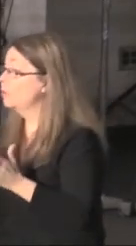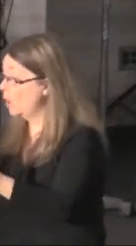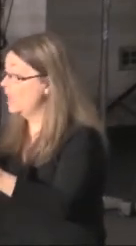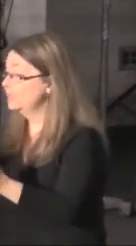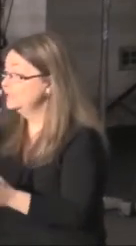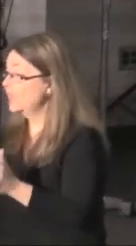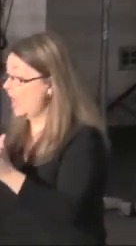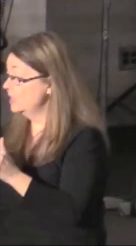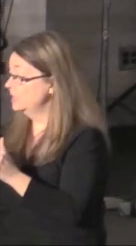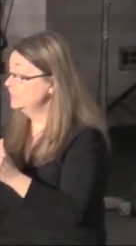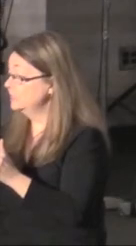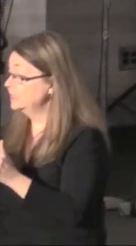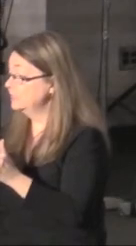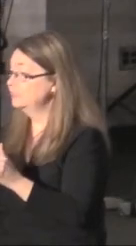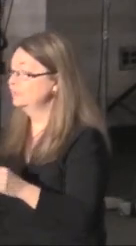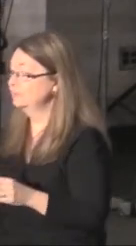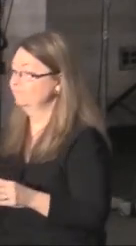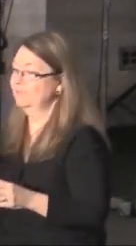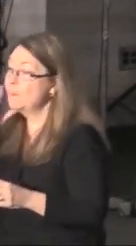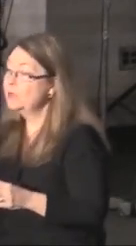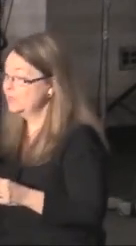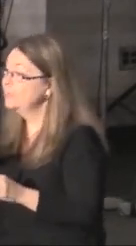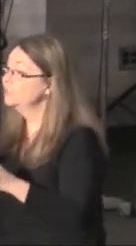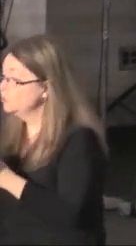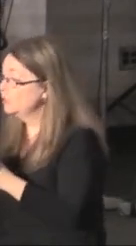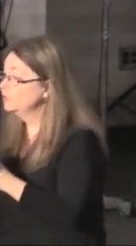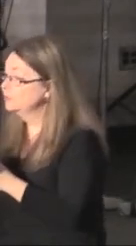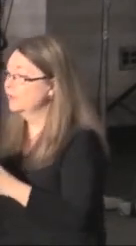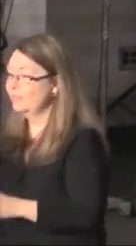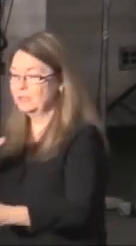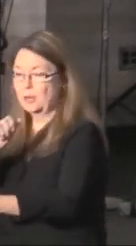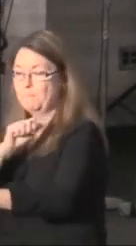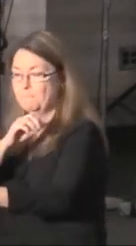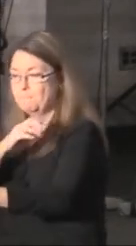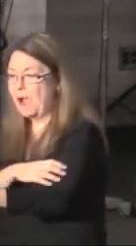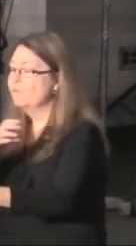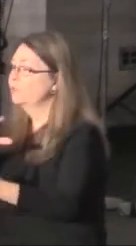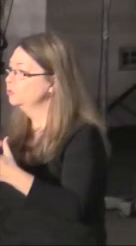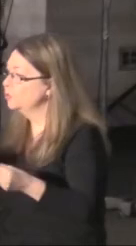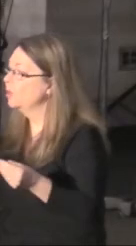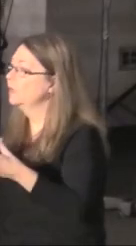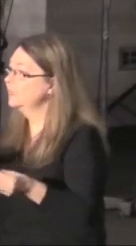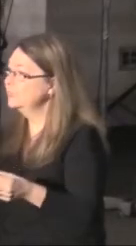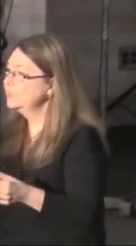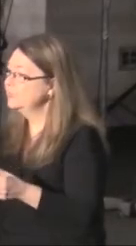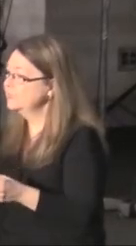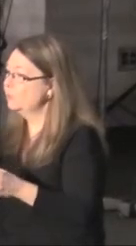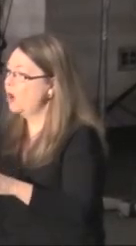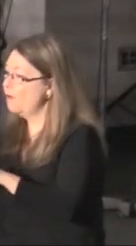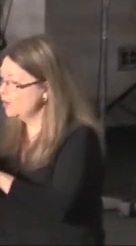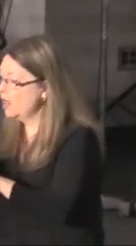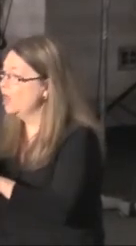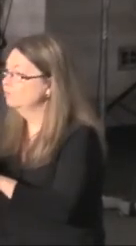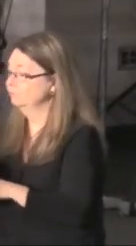dealing with this circumstance. Look at what's going on in his life. That's the power of a story. You see somebody overcoming and accomplishing something that is great despite